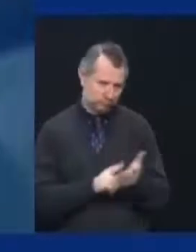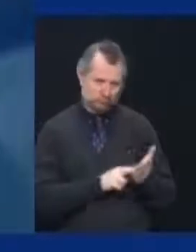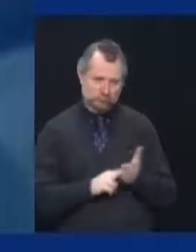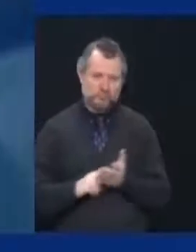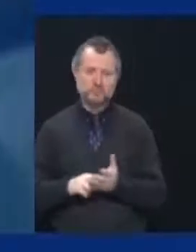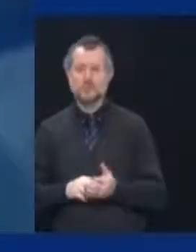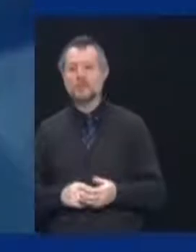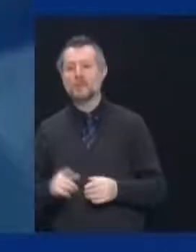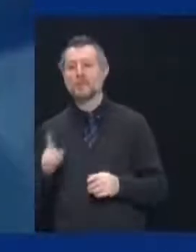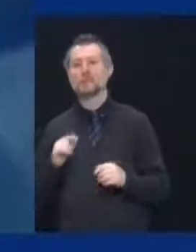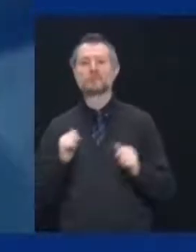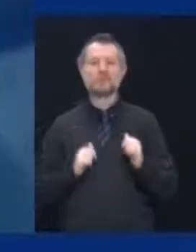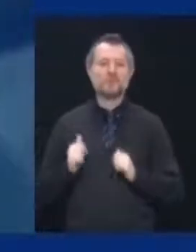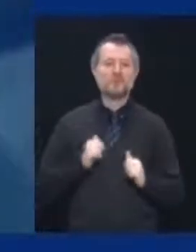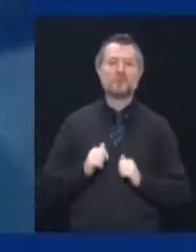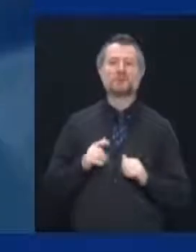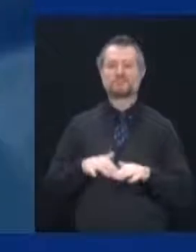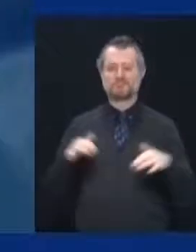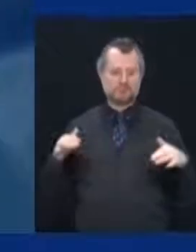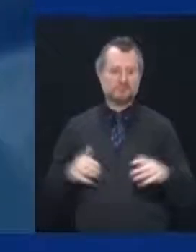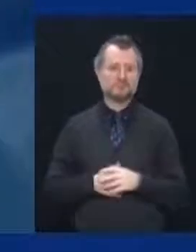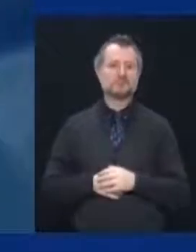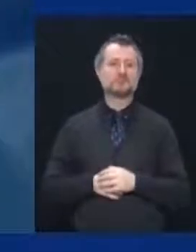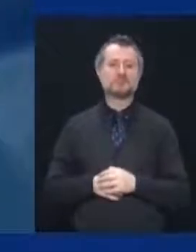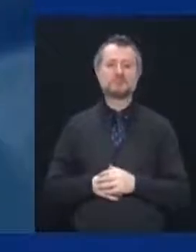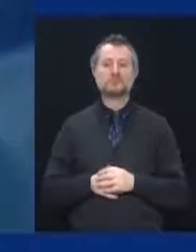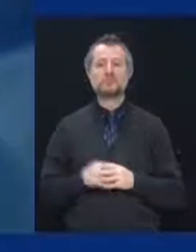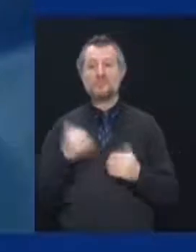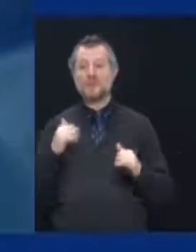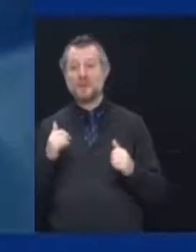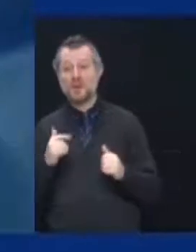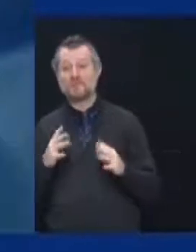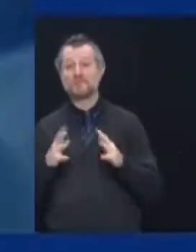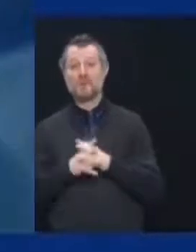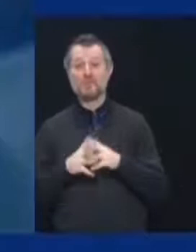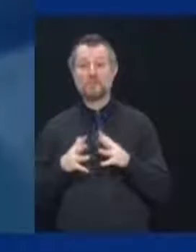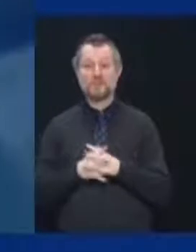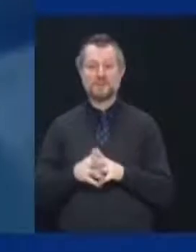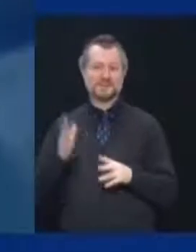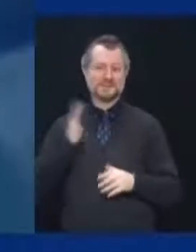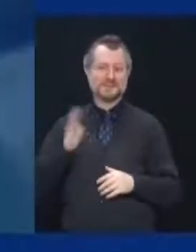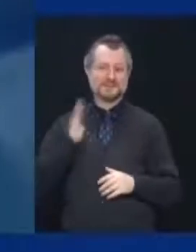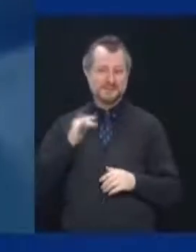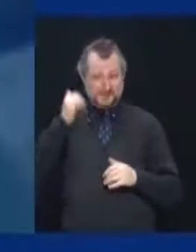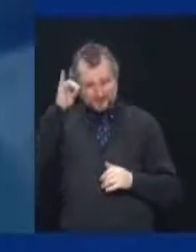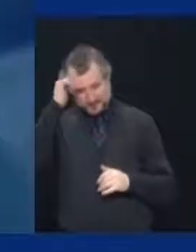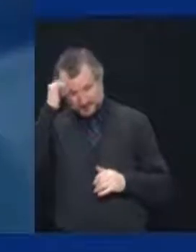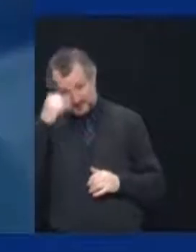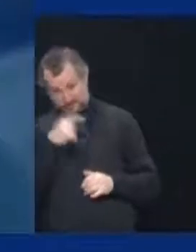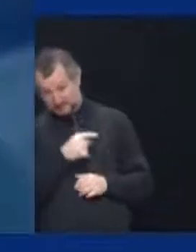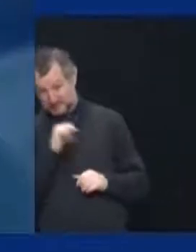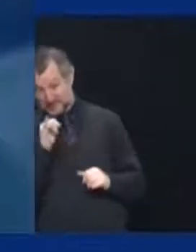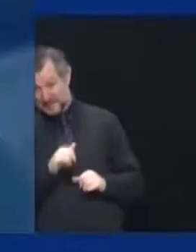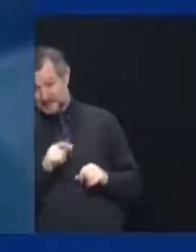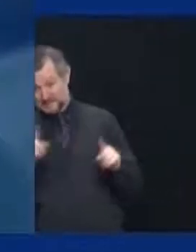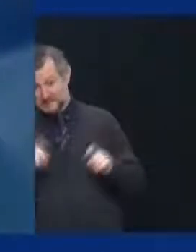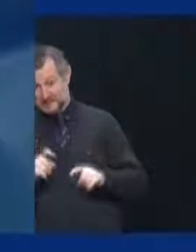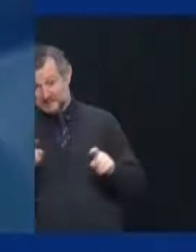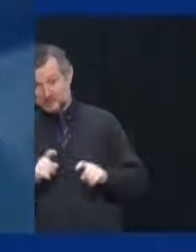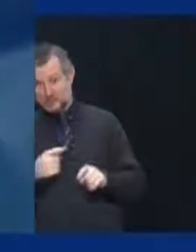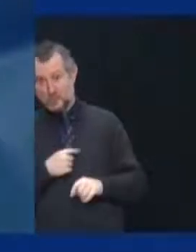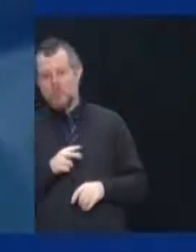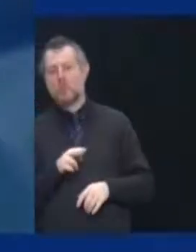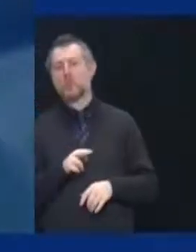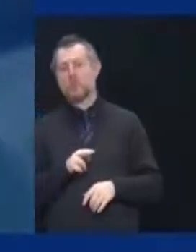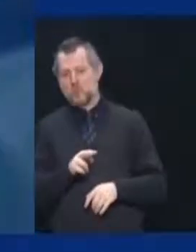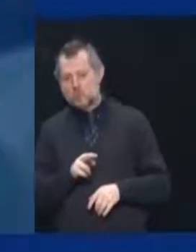theaters, et cetera. And again, the playoff demonstration project with the Buffalo Bills